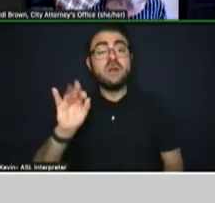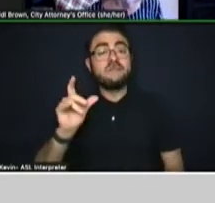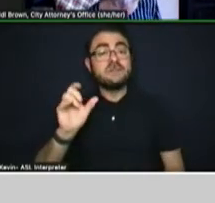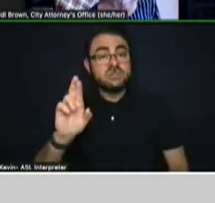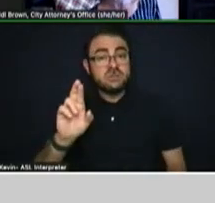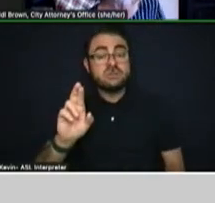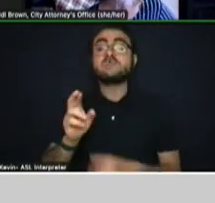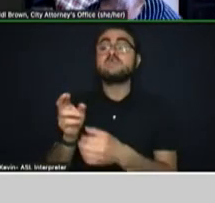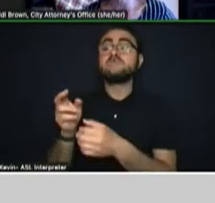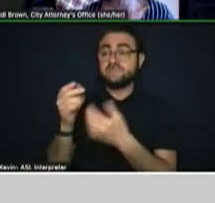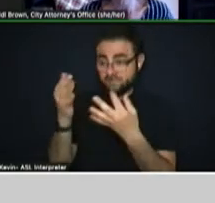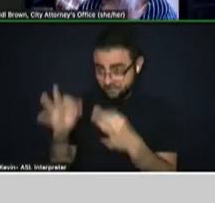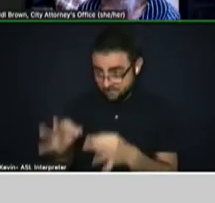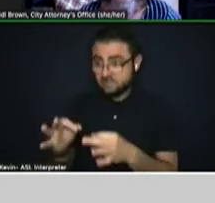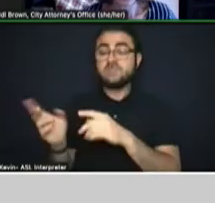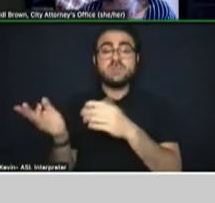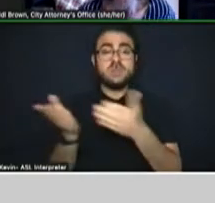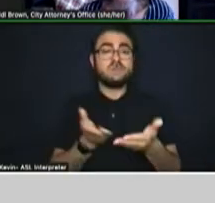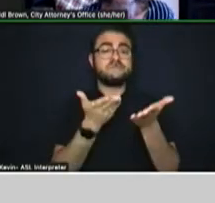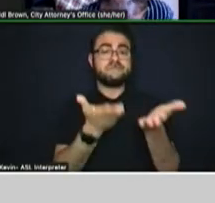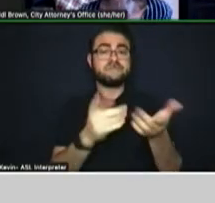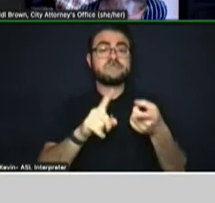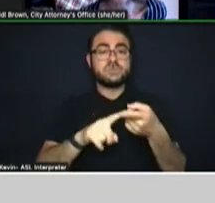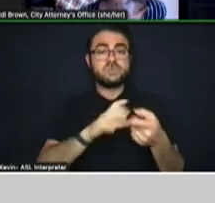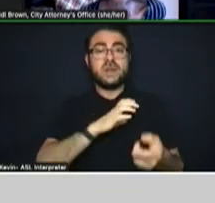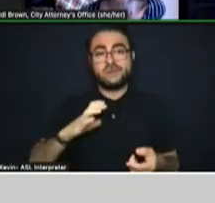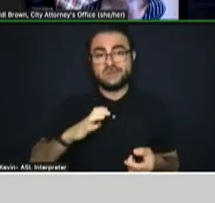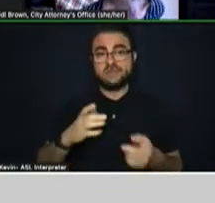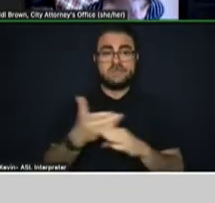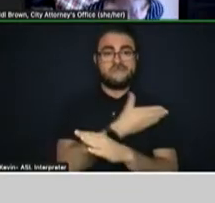final contract is entered into with Exxon.